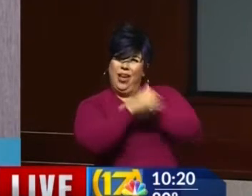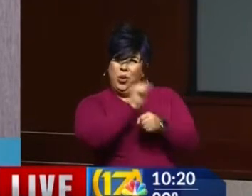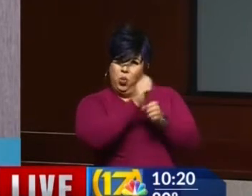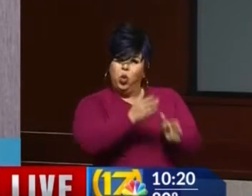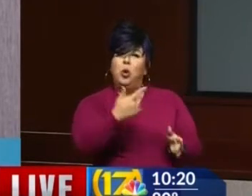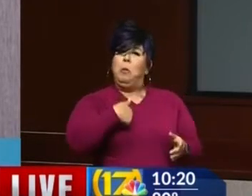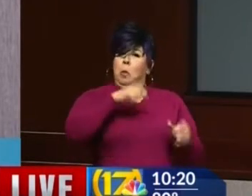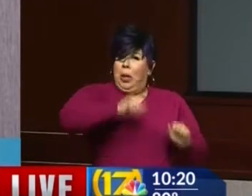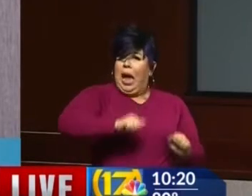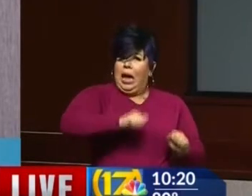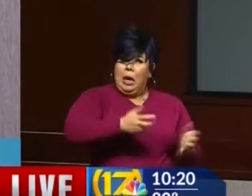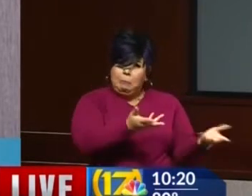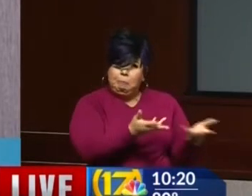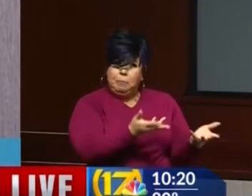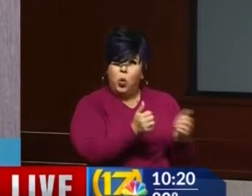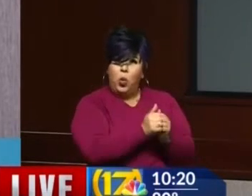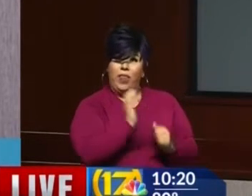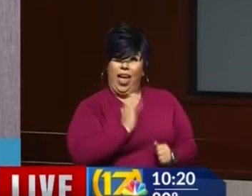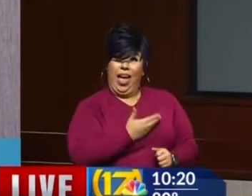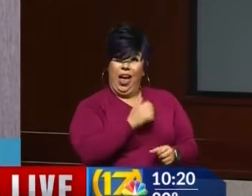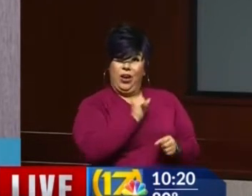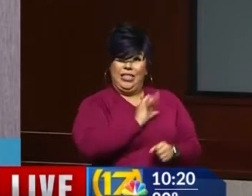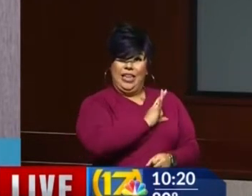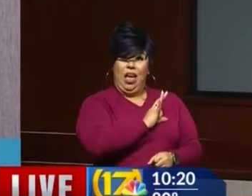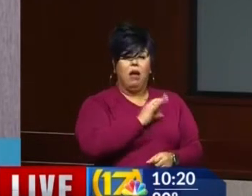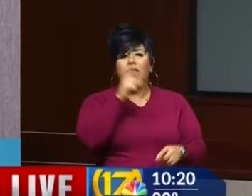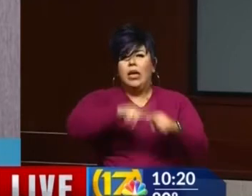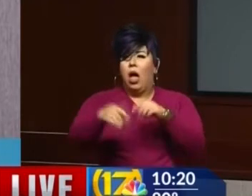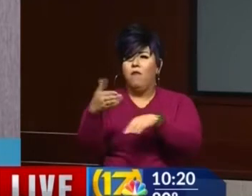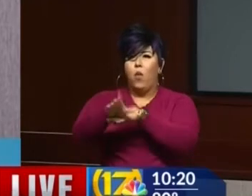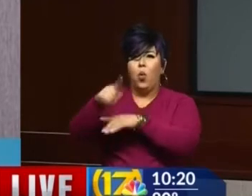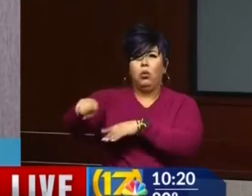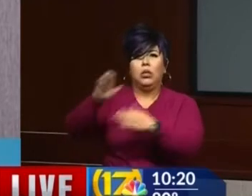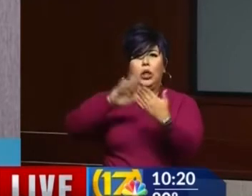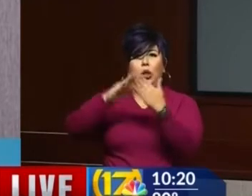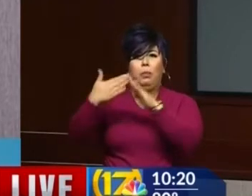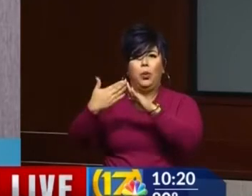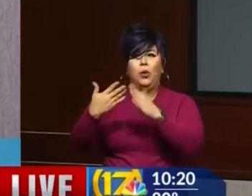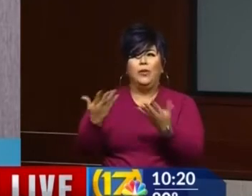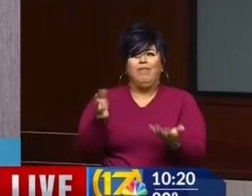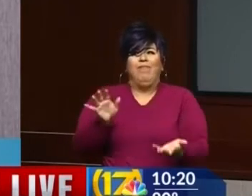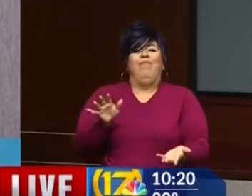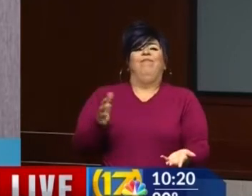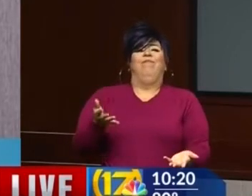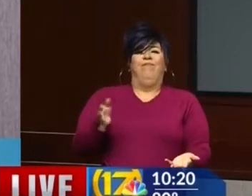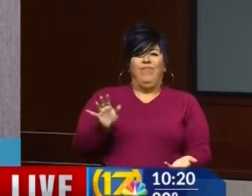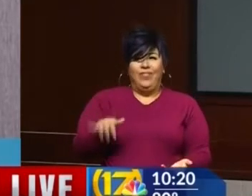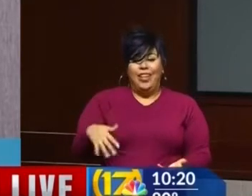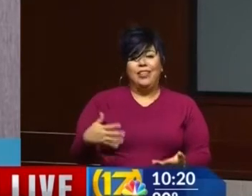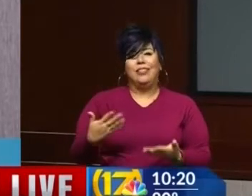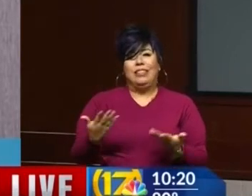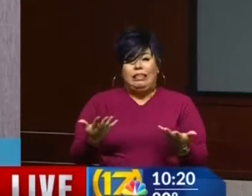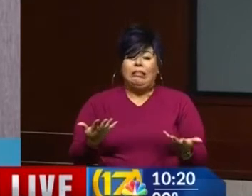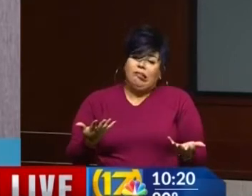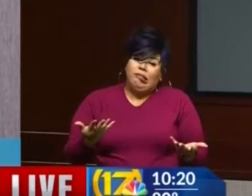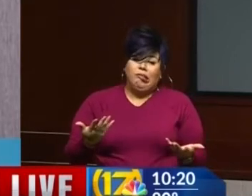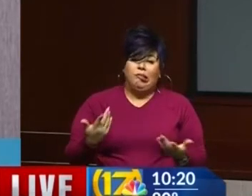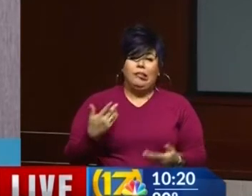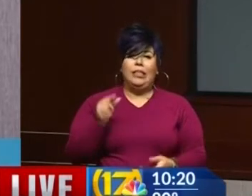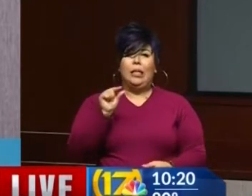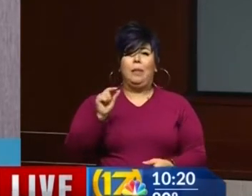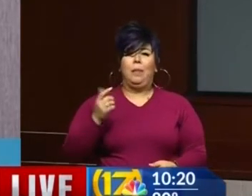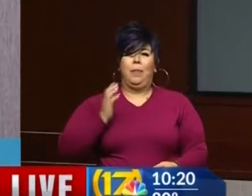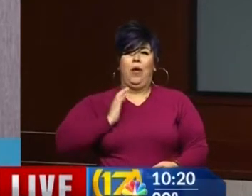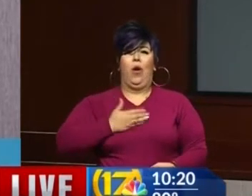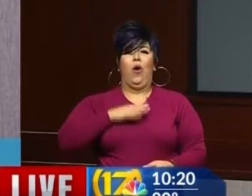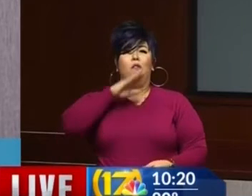less of an ability to do this everywhere else, which is a source of, has been a source of our frustration